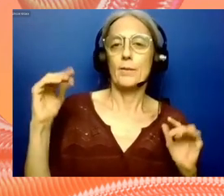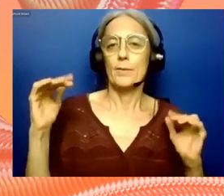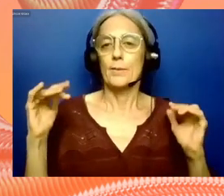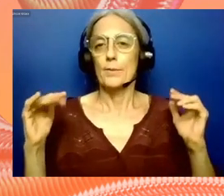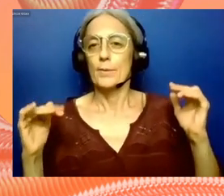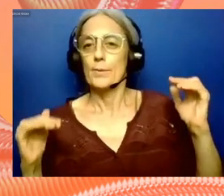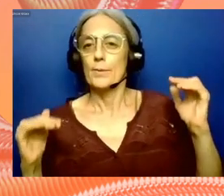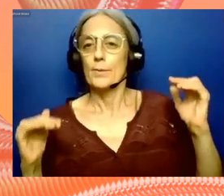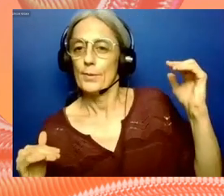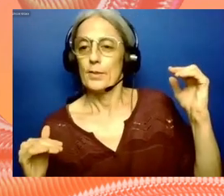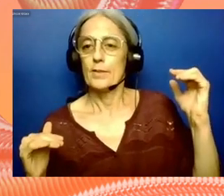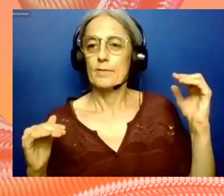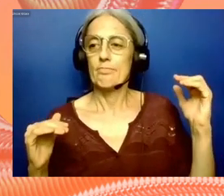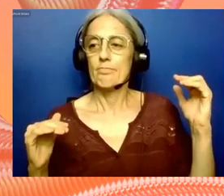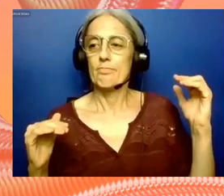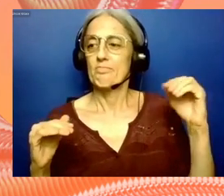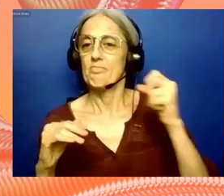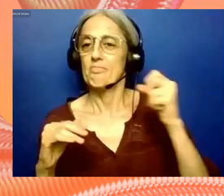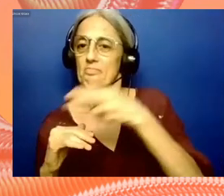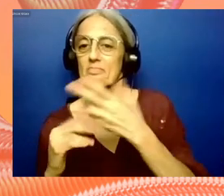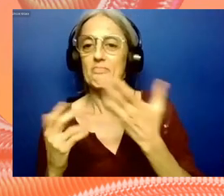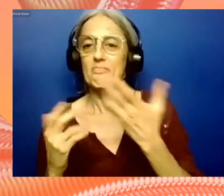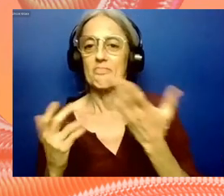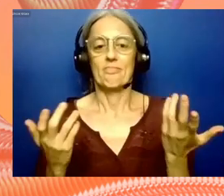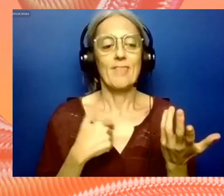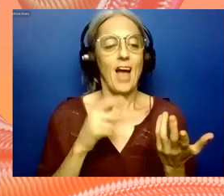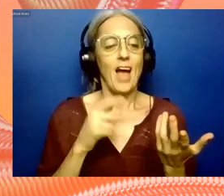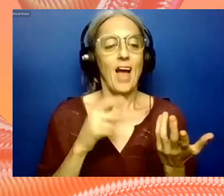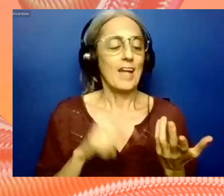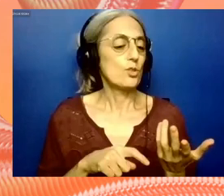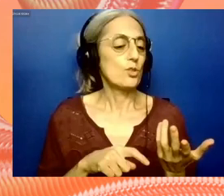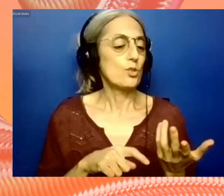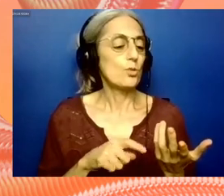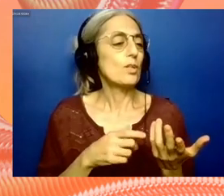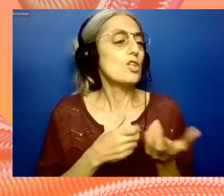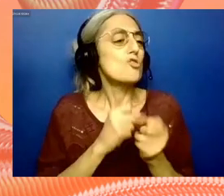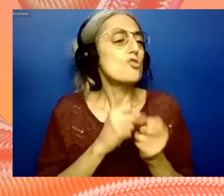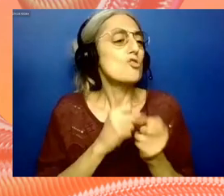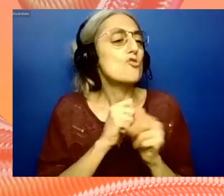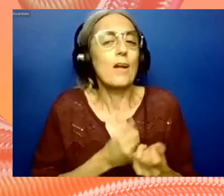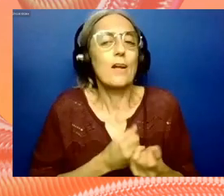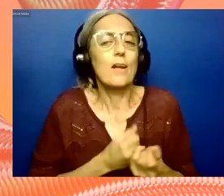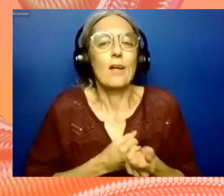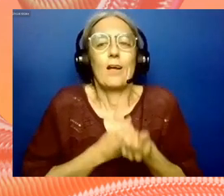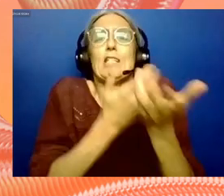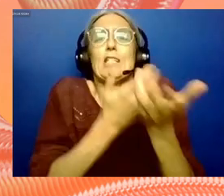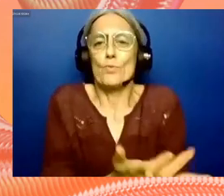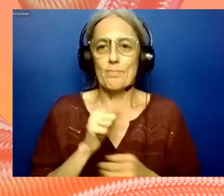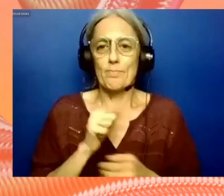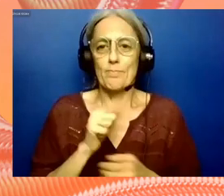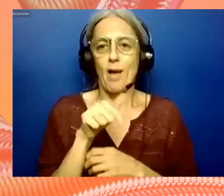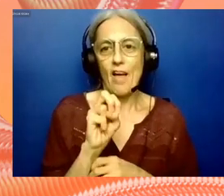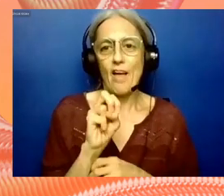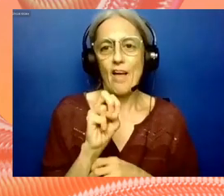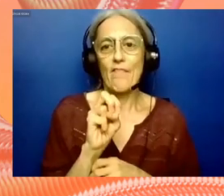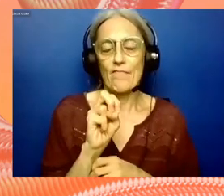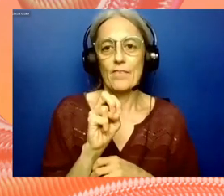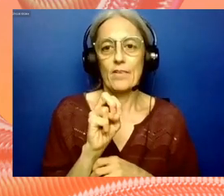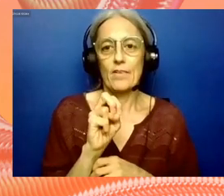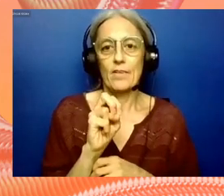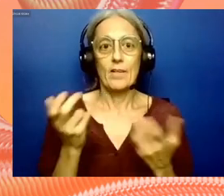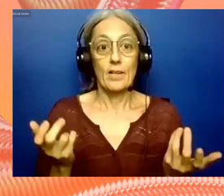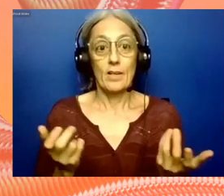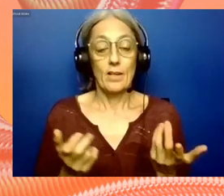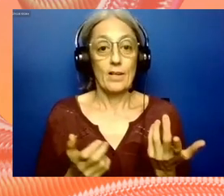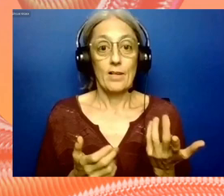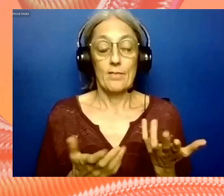expressions of love. Like, nothing settles me more quickly than